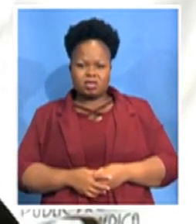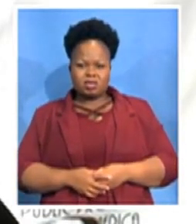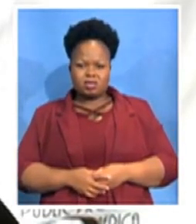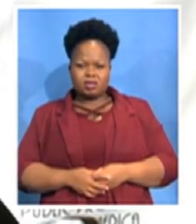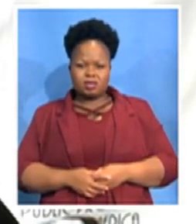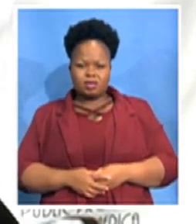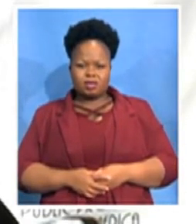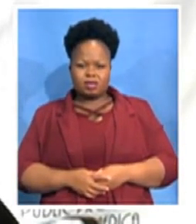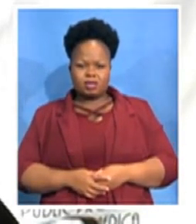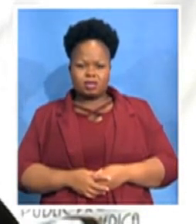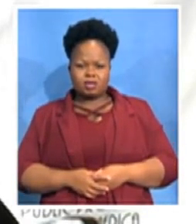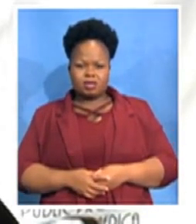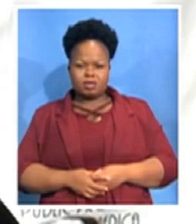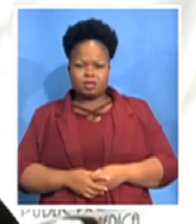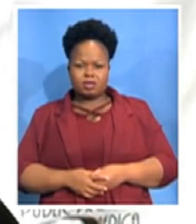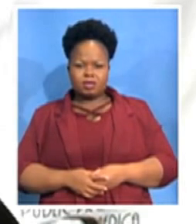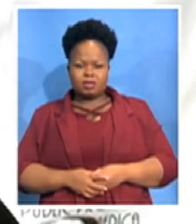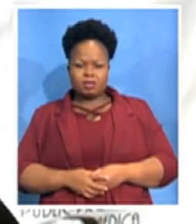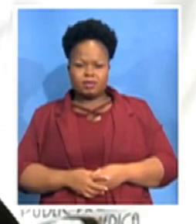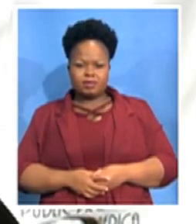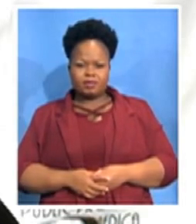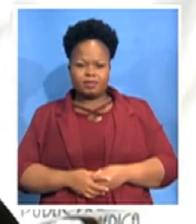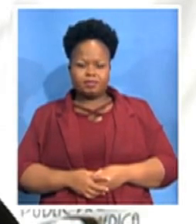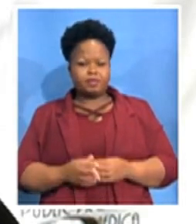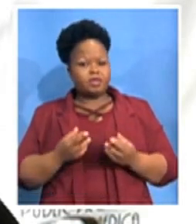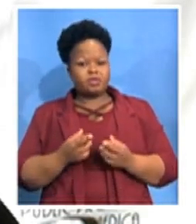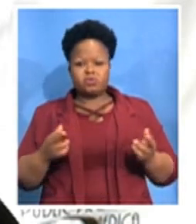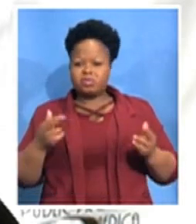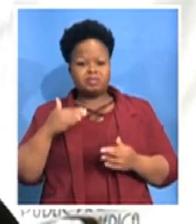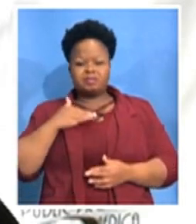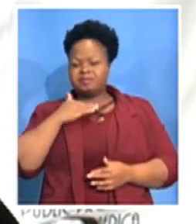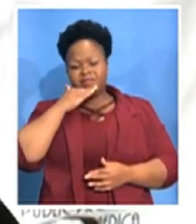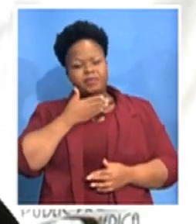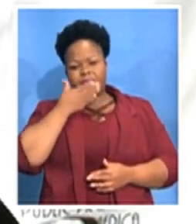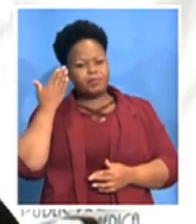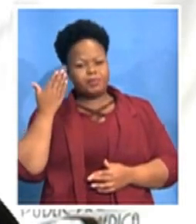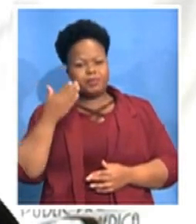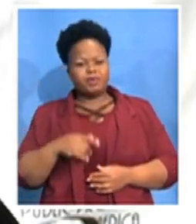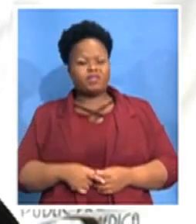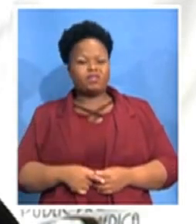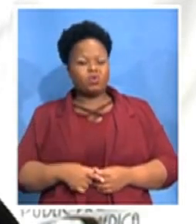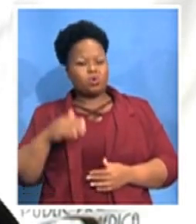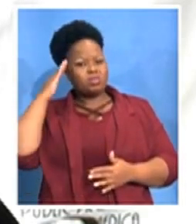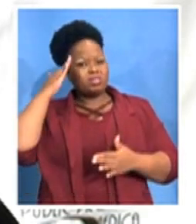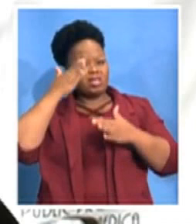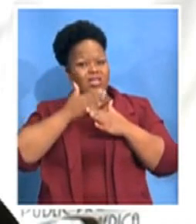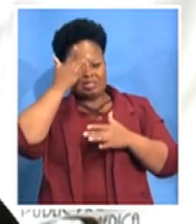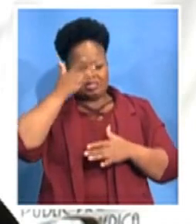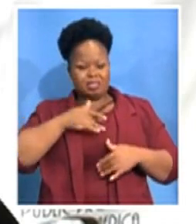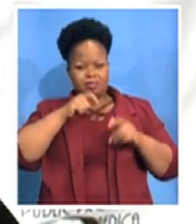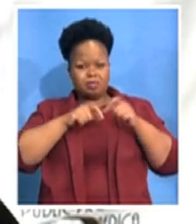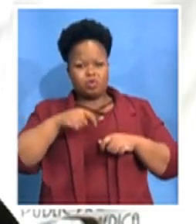Lack of sufficient resource to deal with psychiatry, even the professional